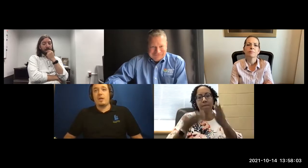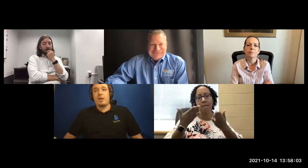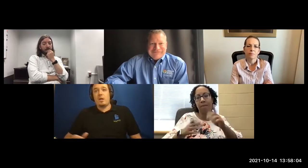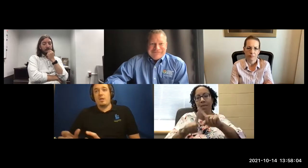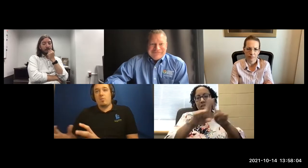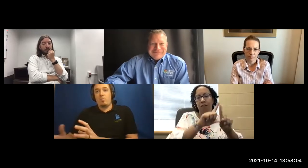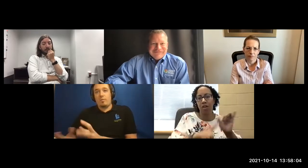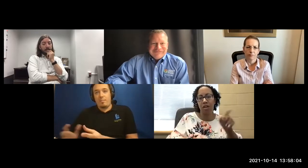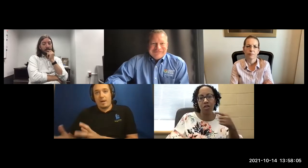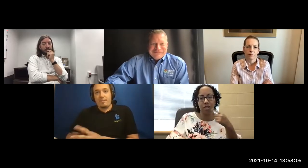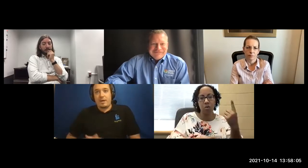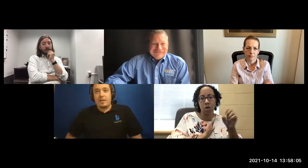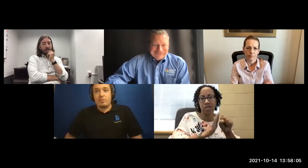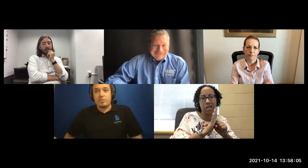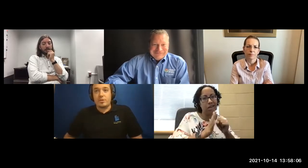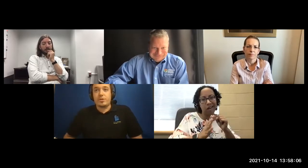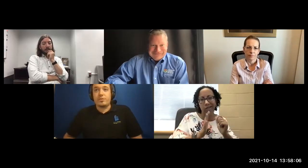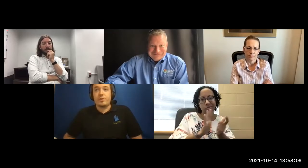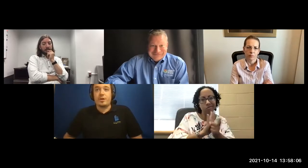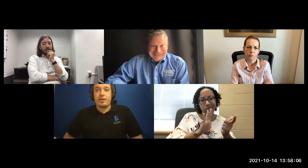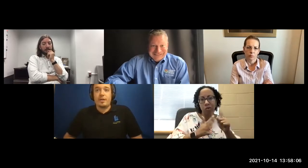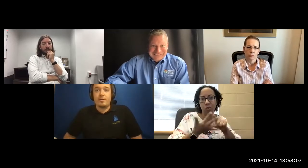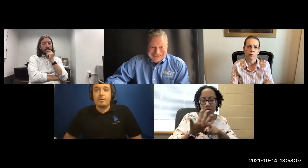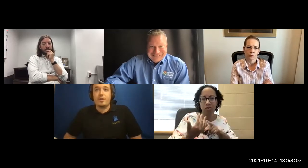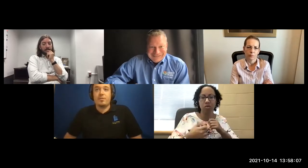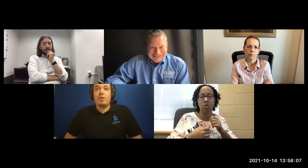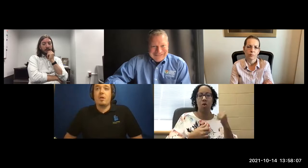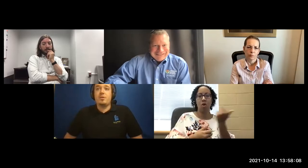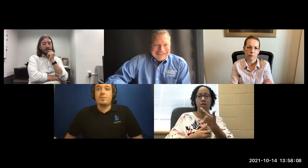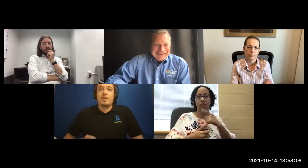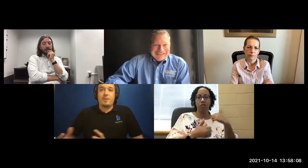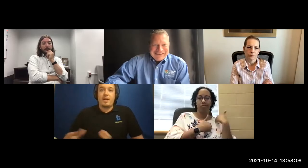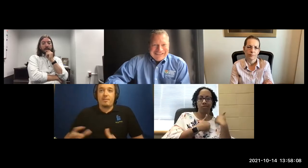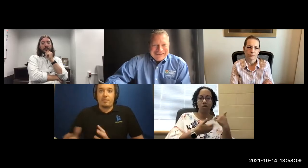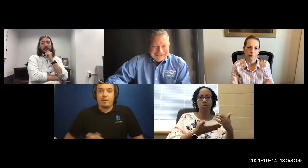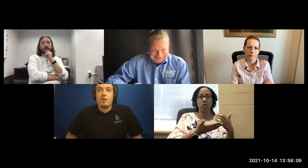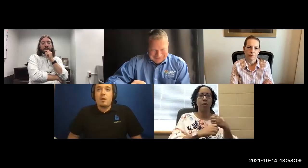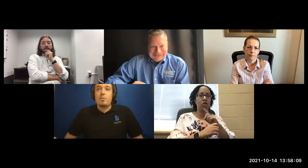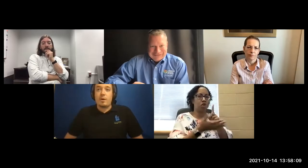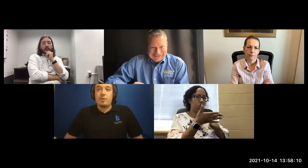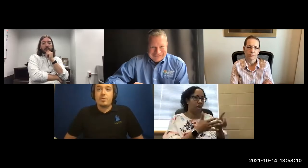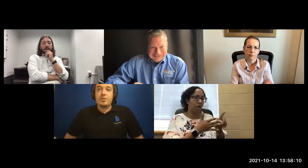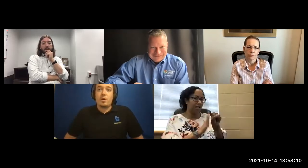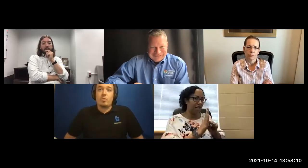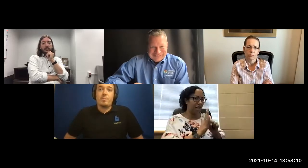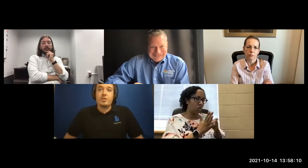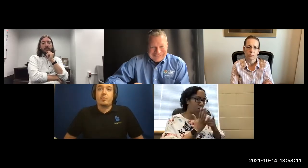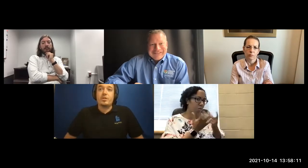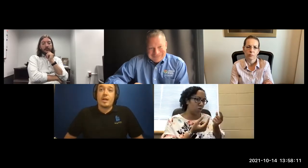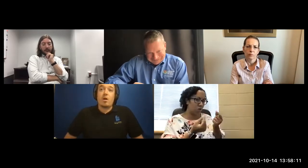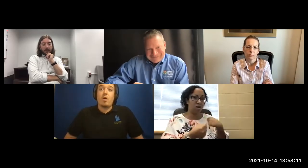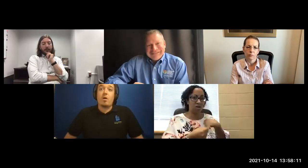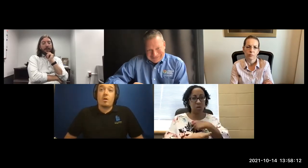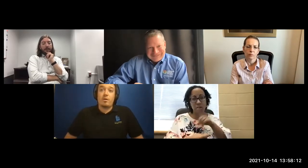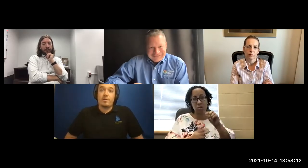that we're abiding by legal strictures for sharing that data, because some states may have different parameters. So I want to make sure that